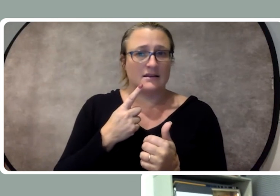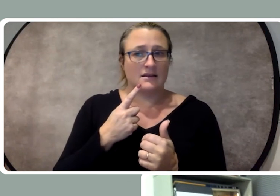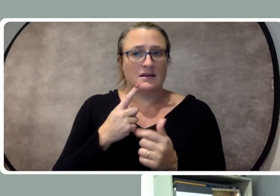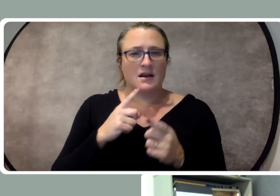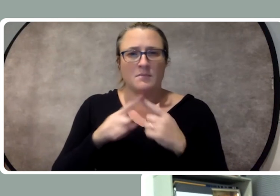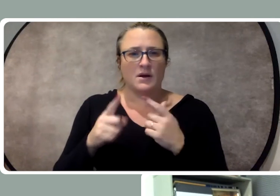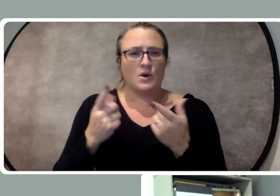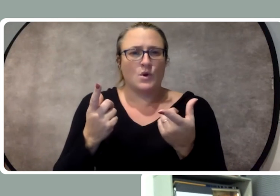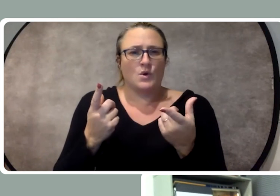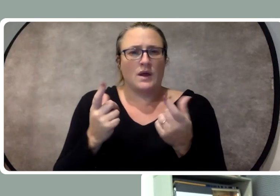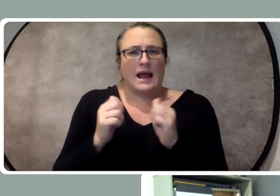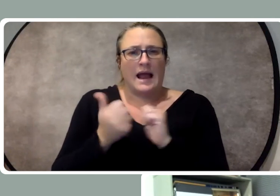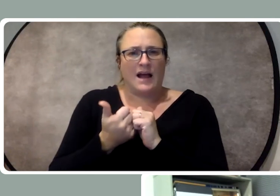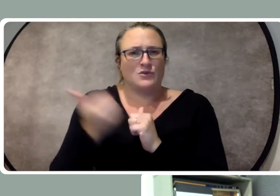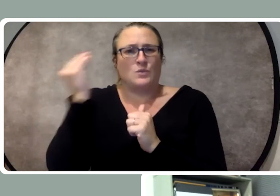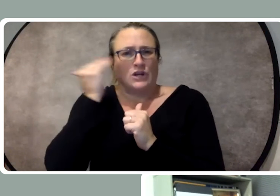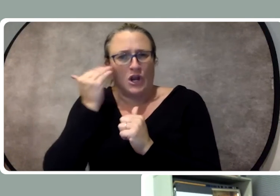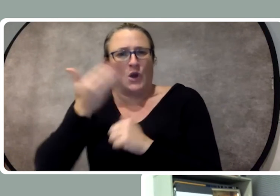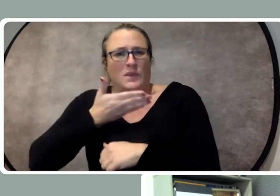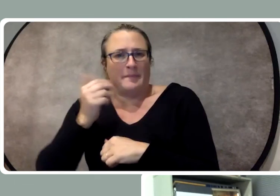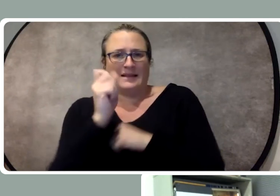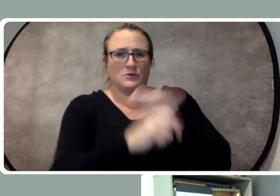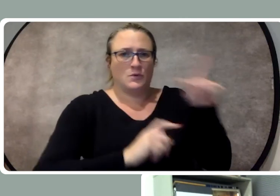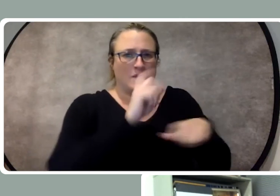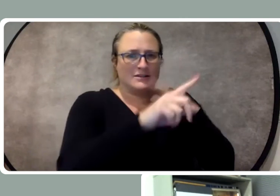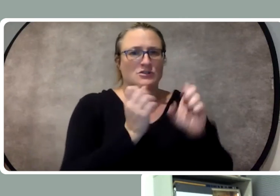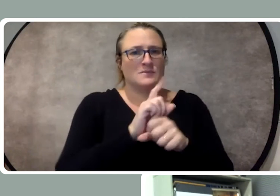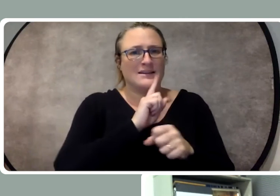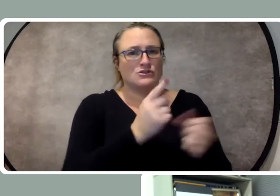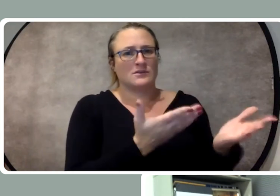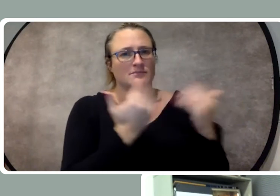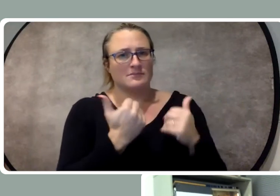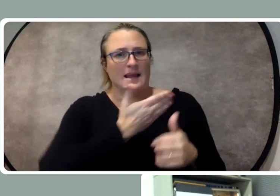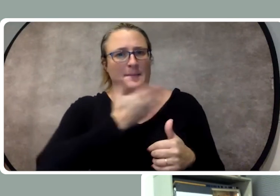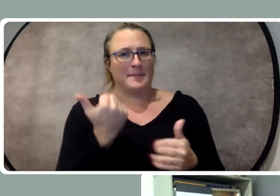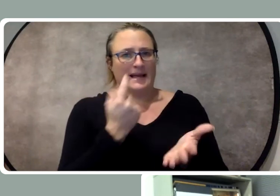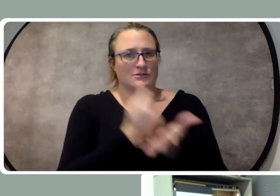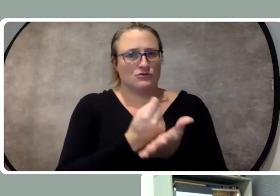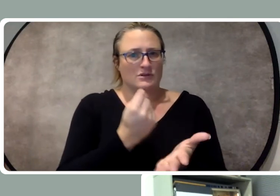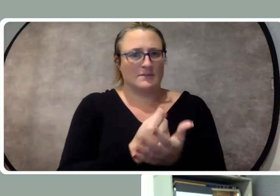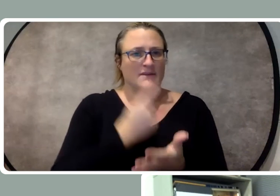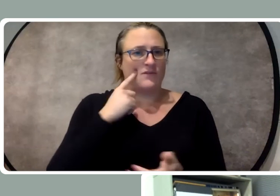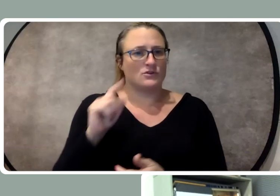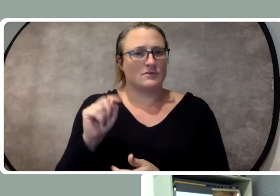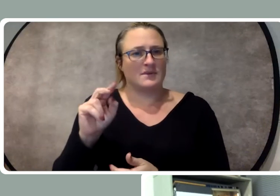best questions to ensure that they are getting the best care for triple negative breast